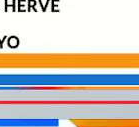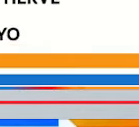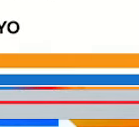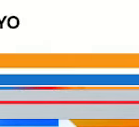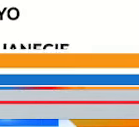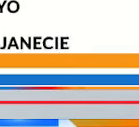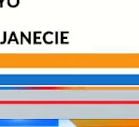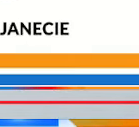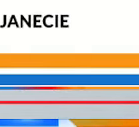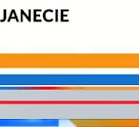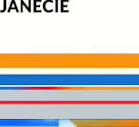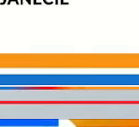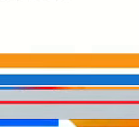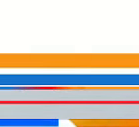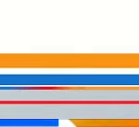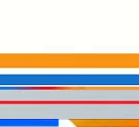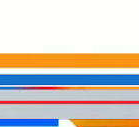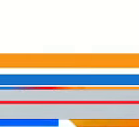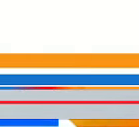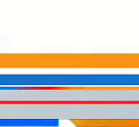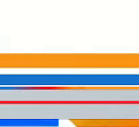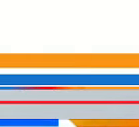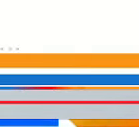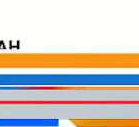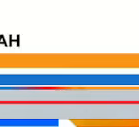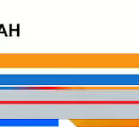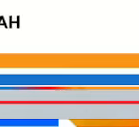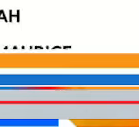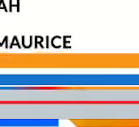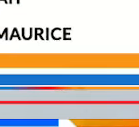Ministry of Education,